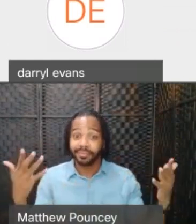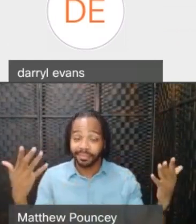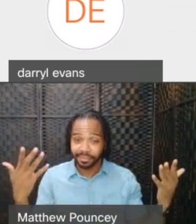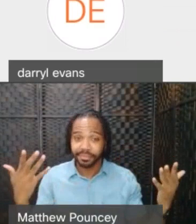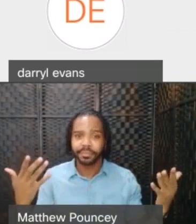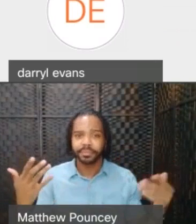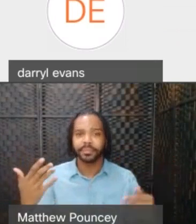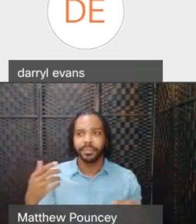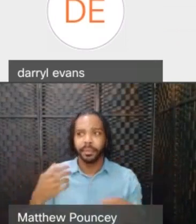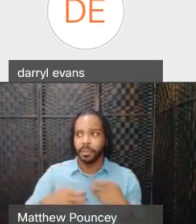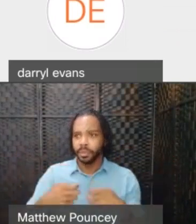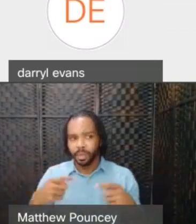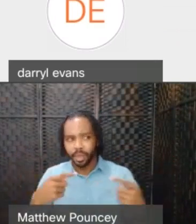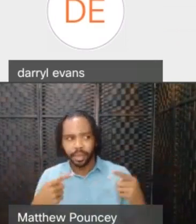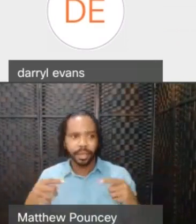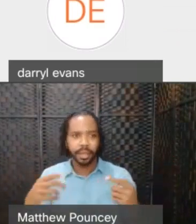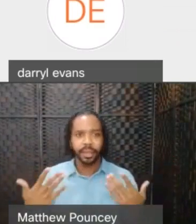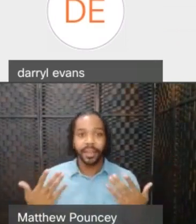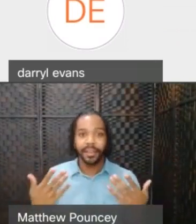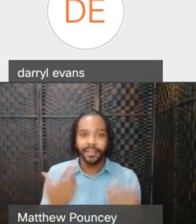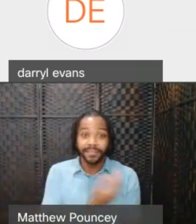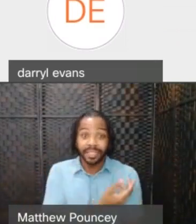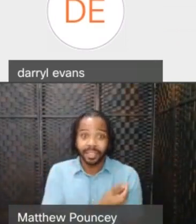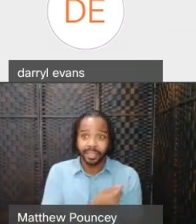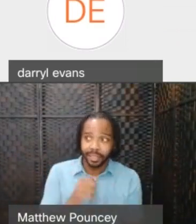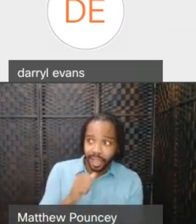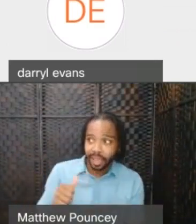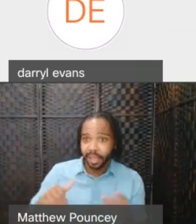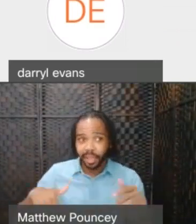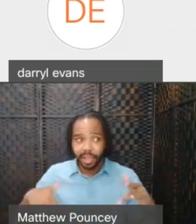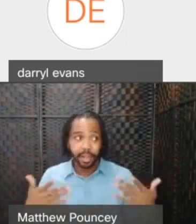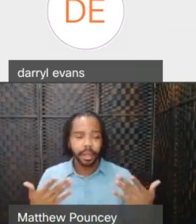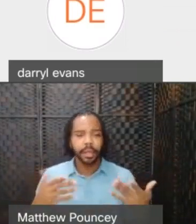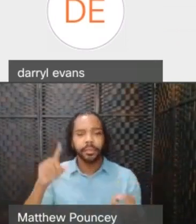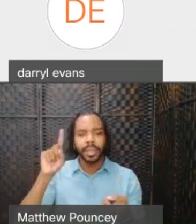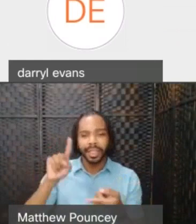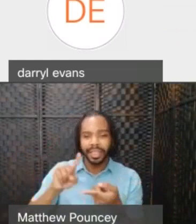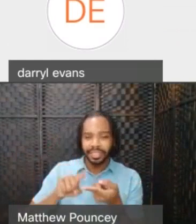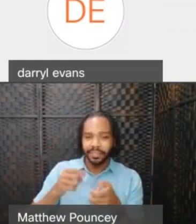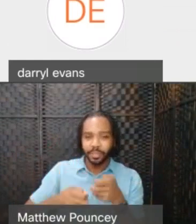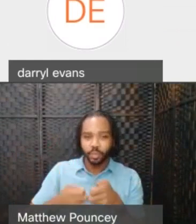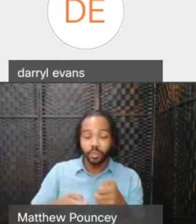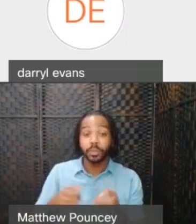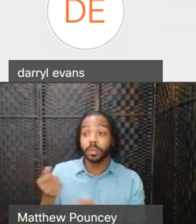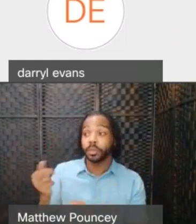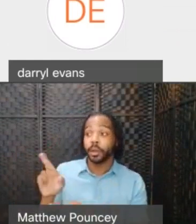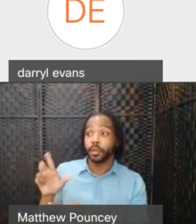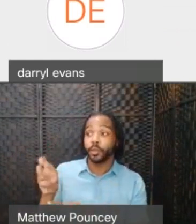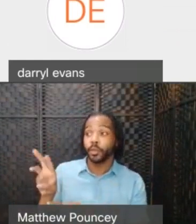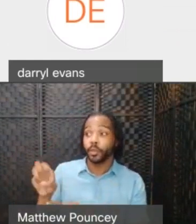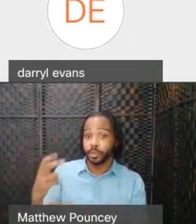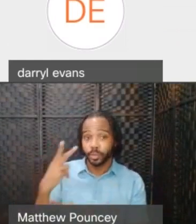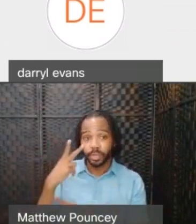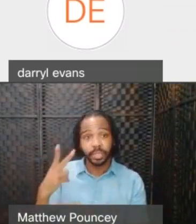the issue of whether people have been vaccinated will be less and less of an issue. As Dr. Lewis commented before, and we note in our vaccination